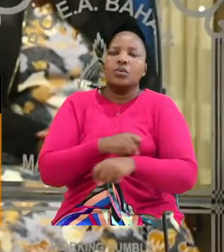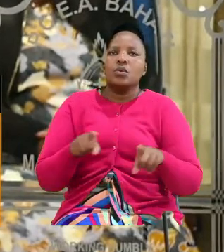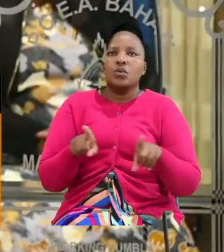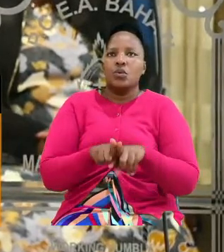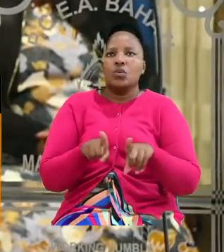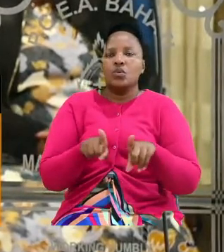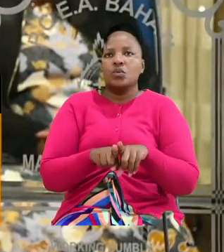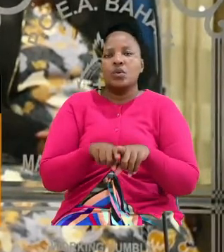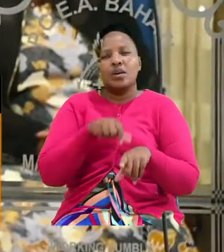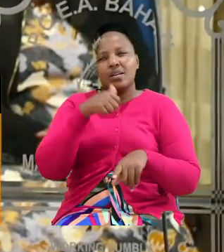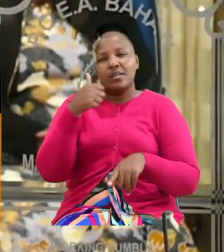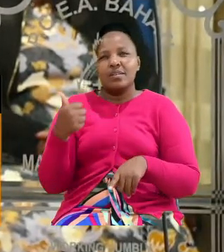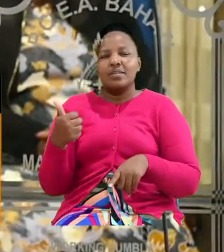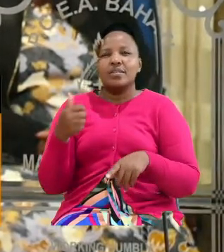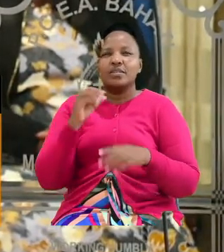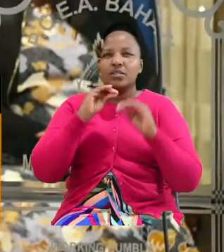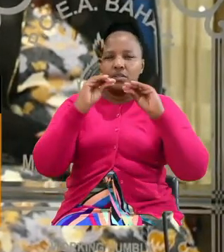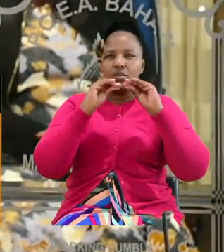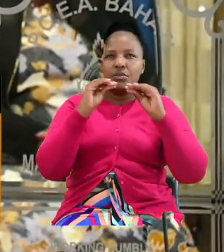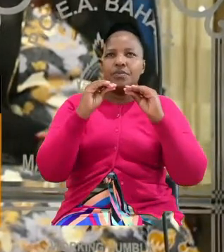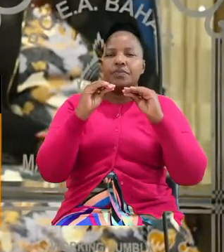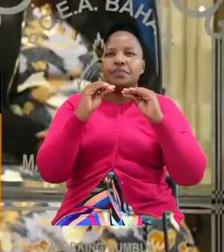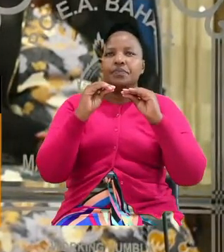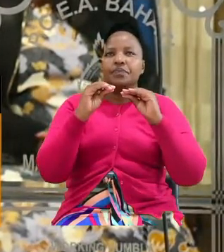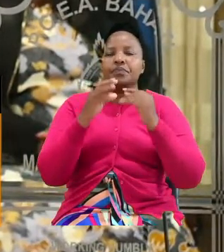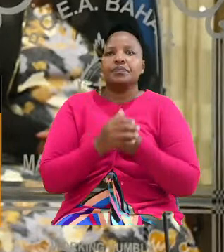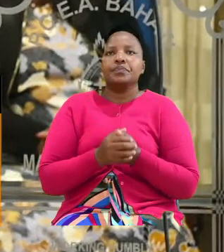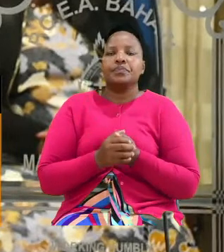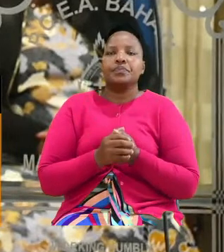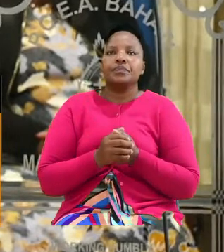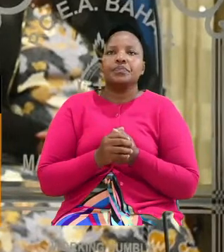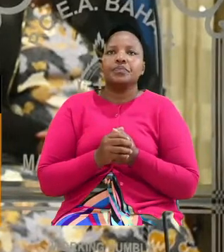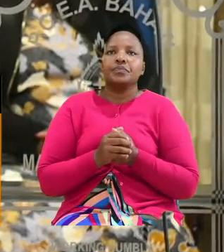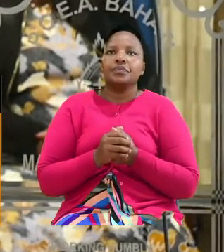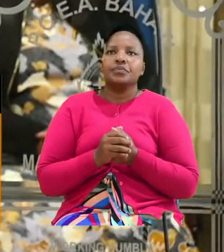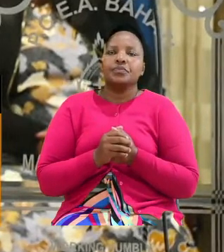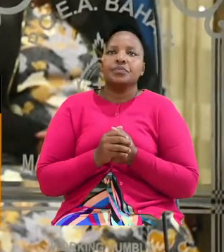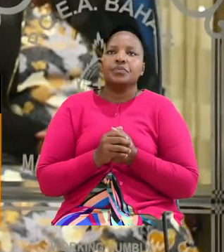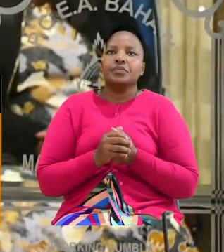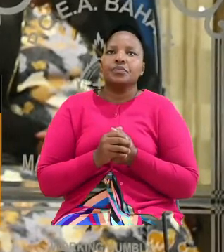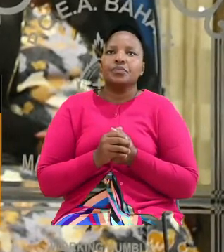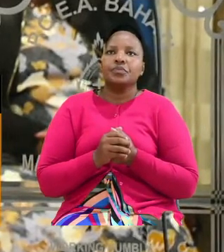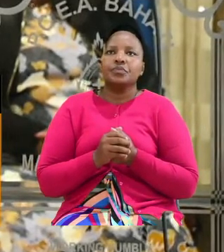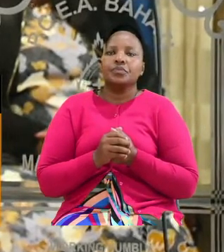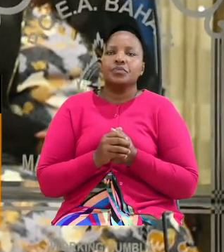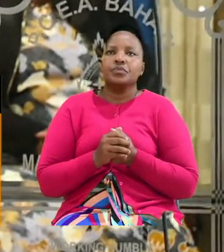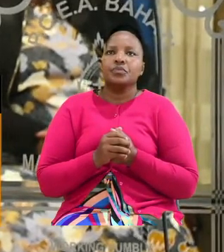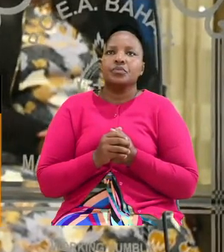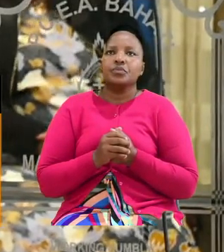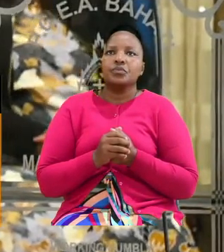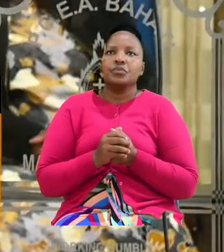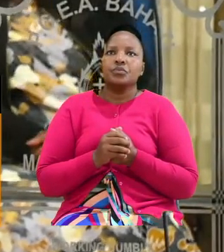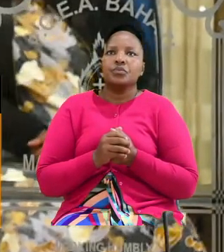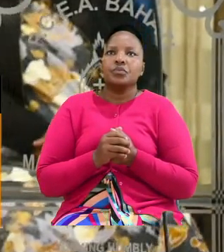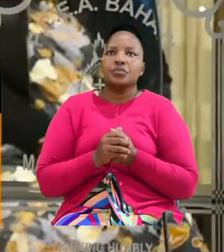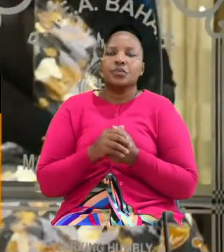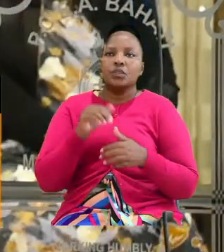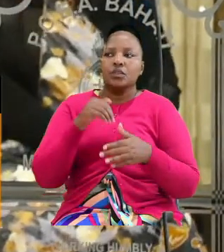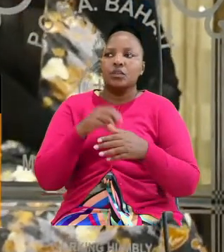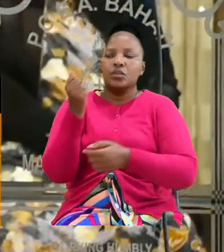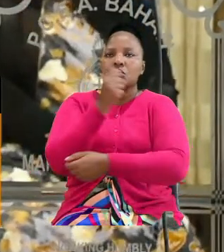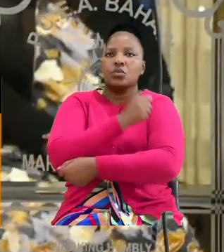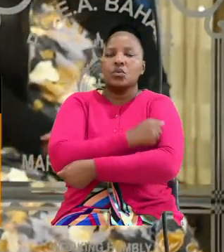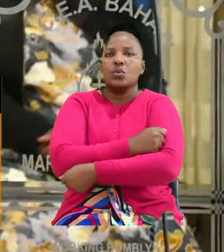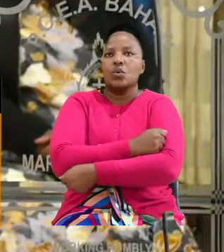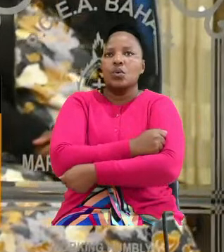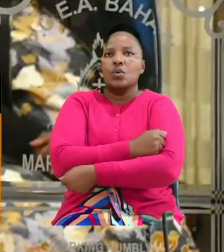other subjects in both sections to fill the position of a computer teacher in our academy.